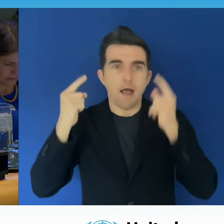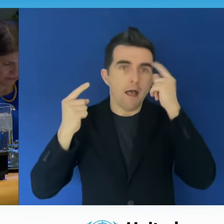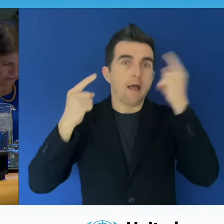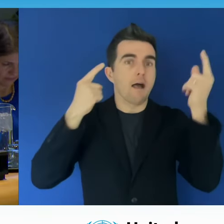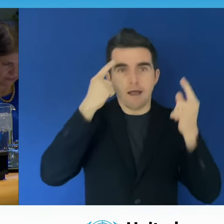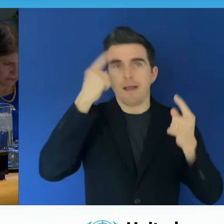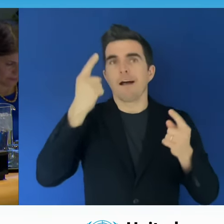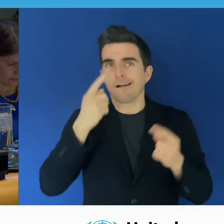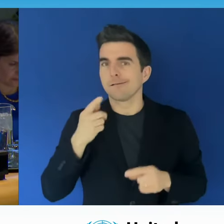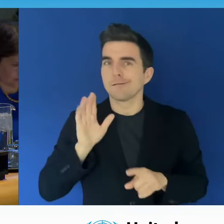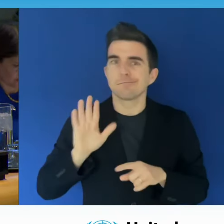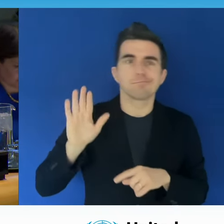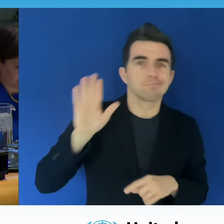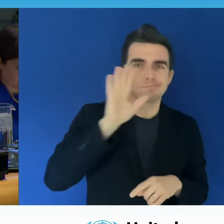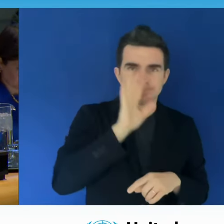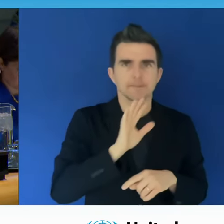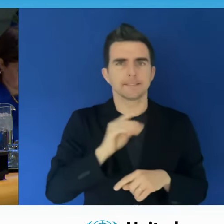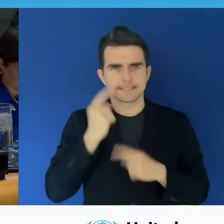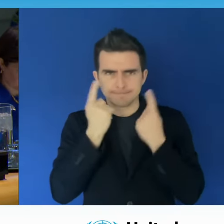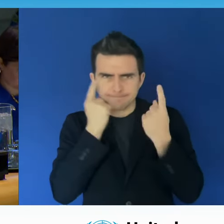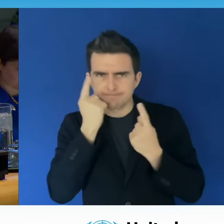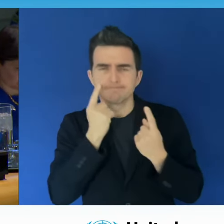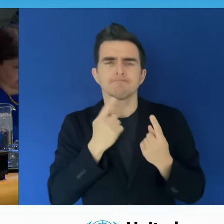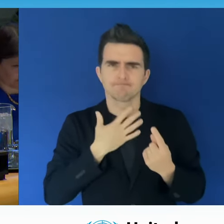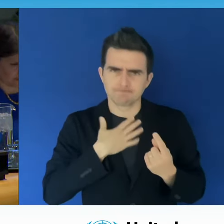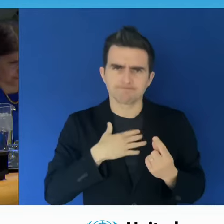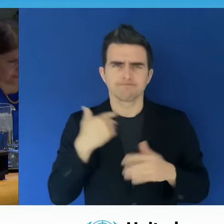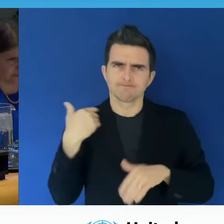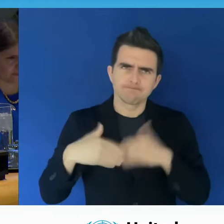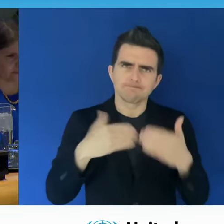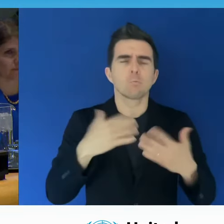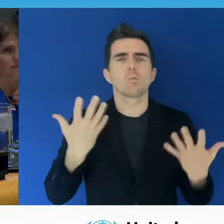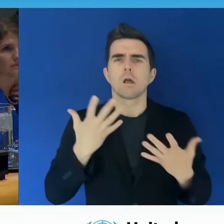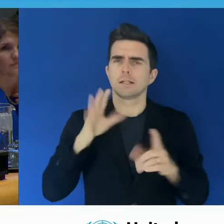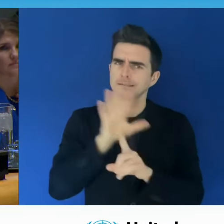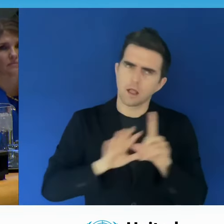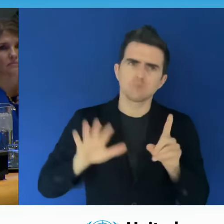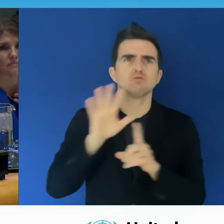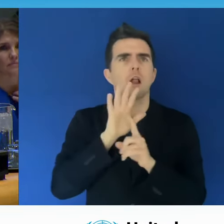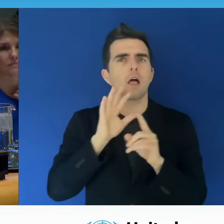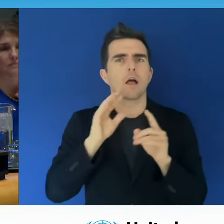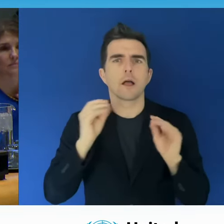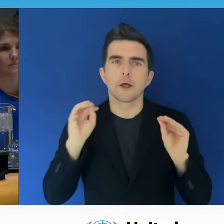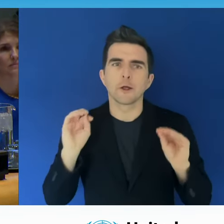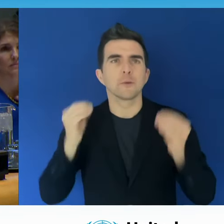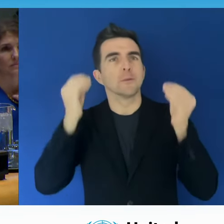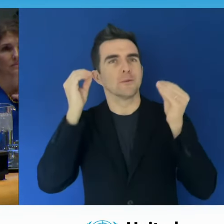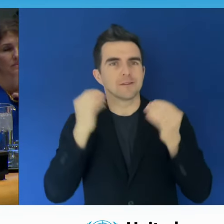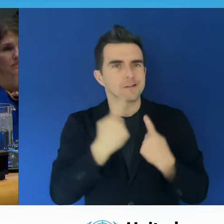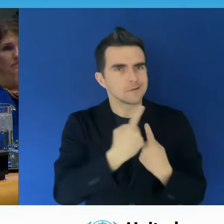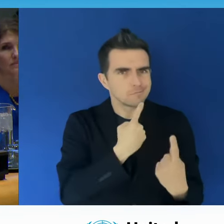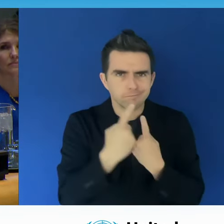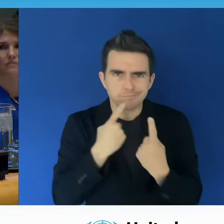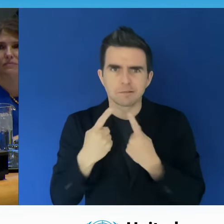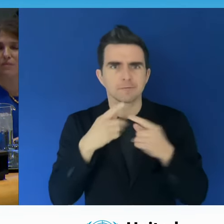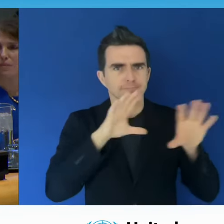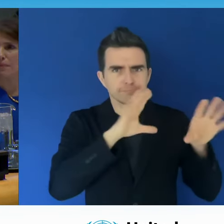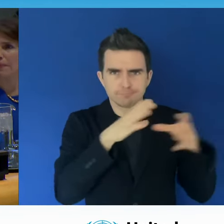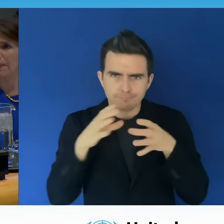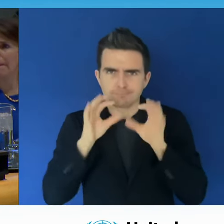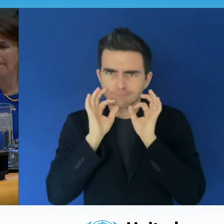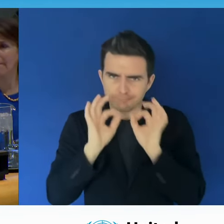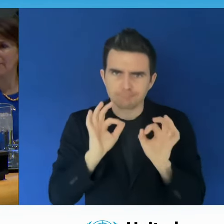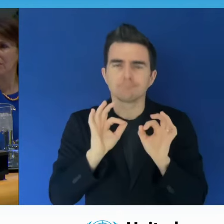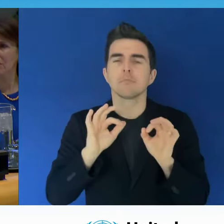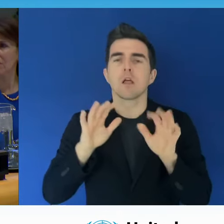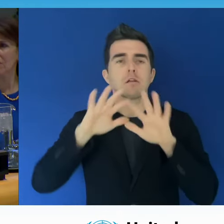youth engagement in decision making, and creating a UN youth town hall. We are also working to